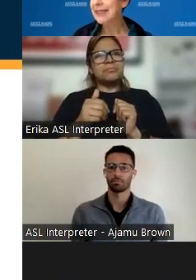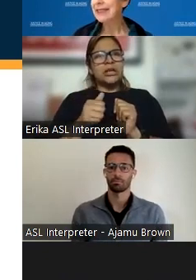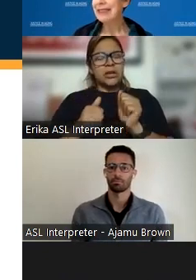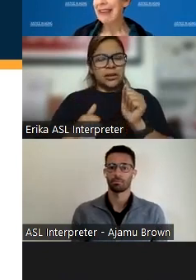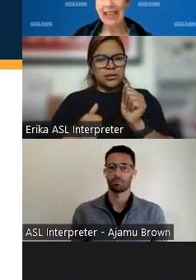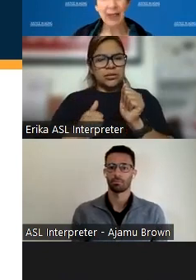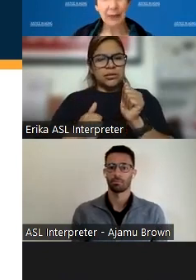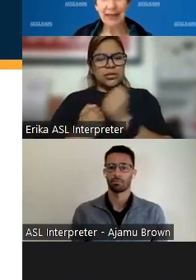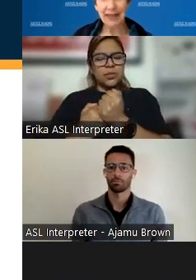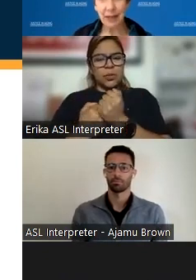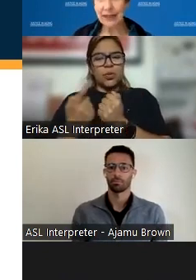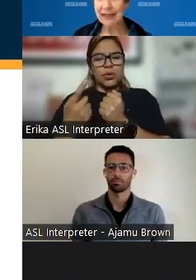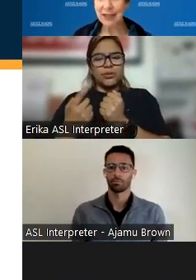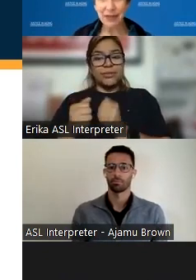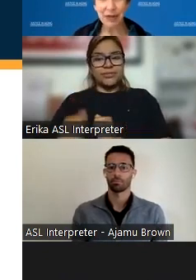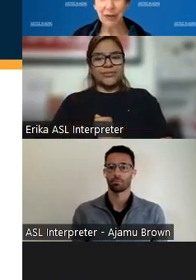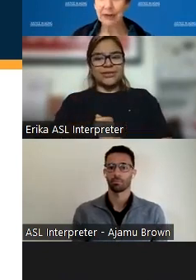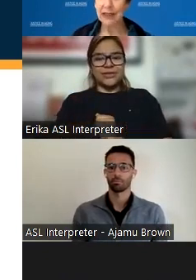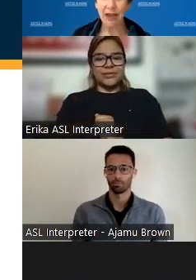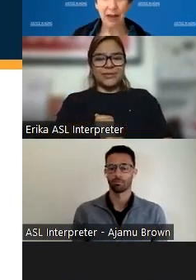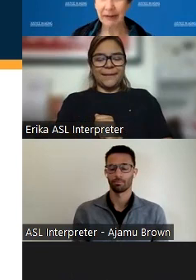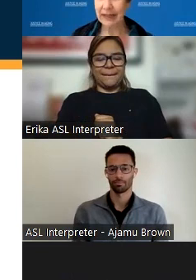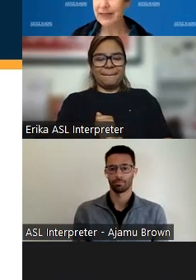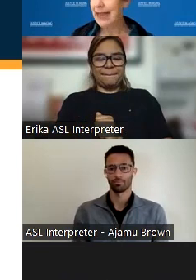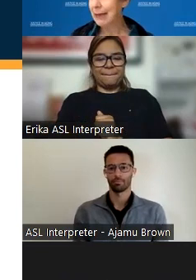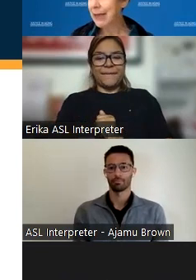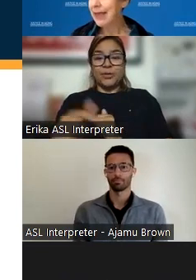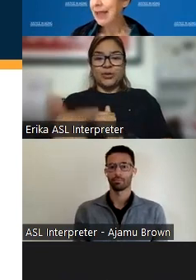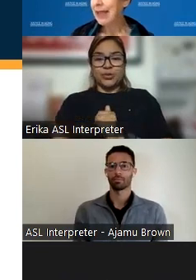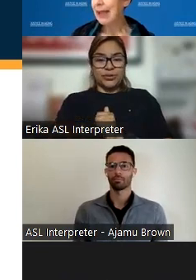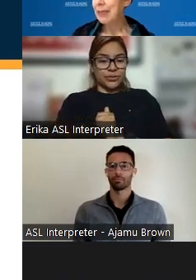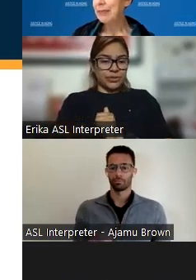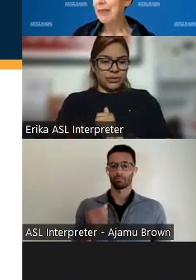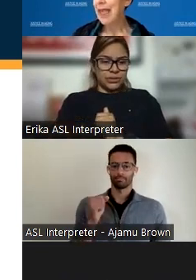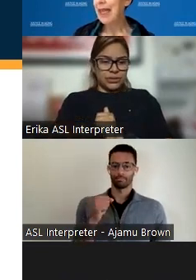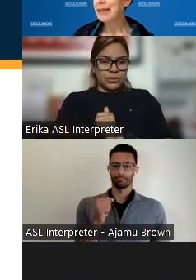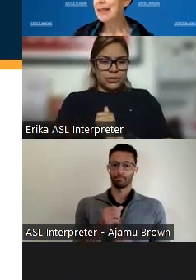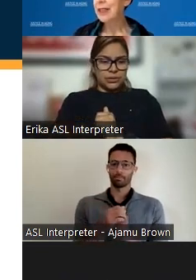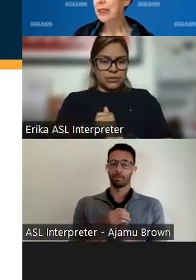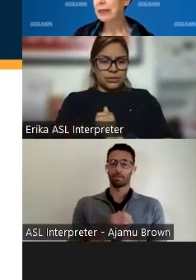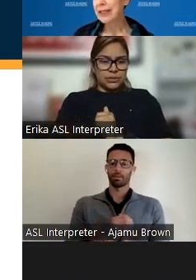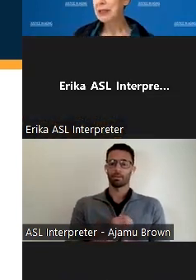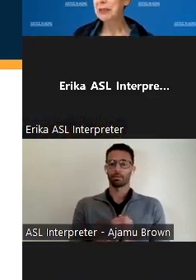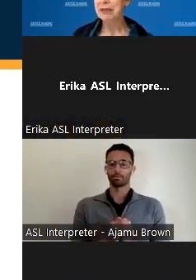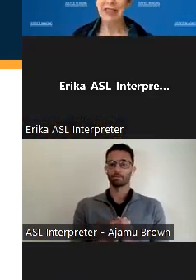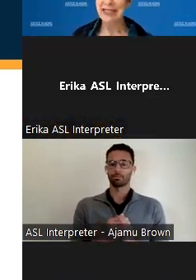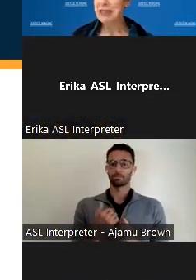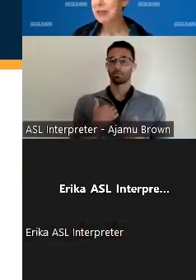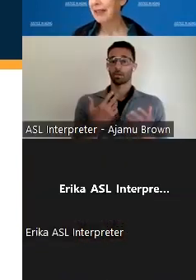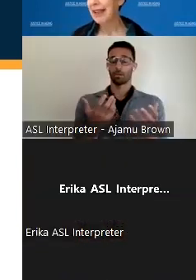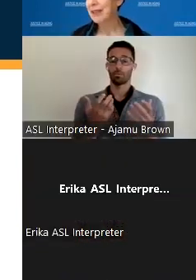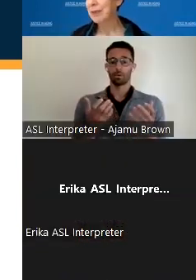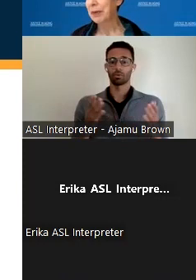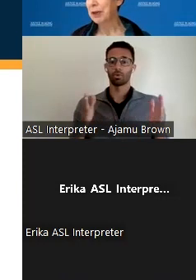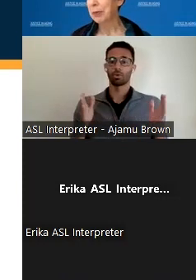expertise, engagement in these critical issues over a long period of time, and encourage you to continue